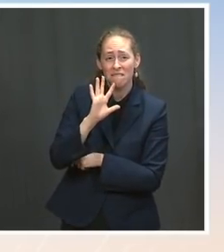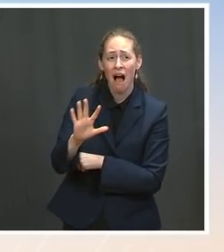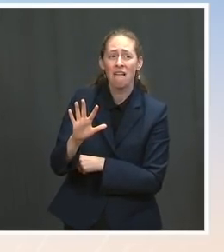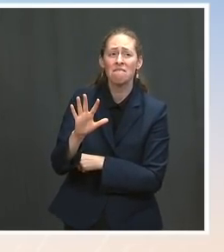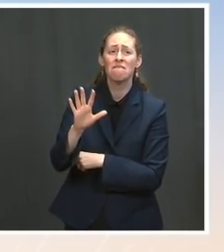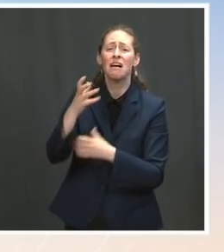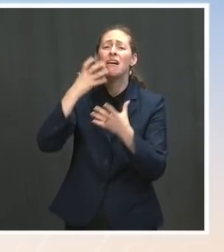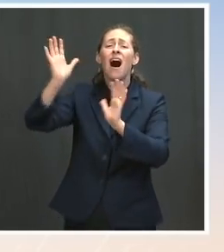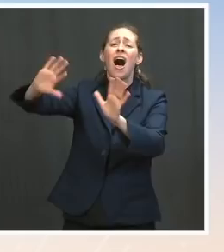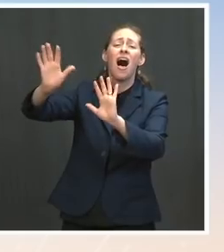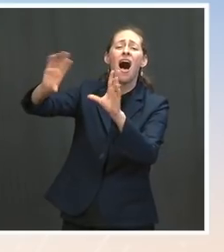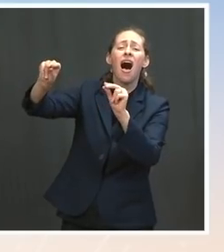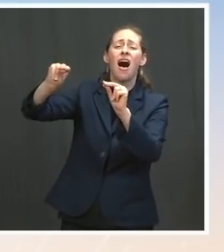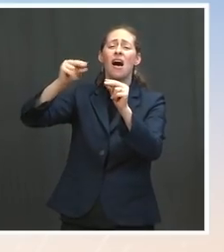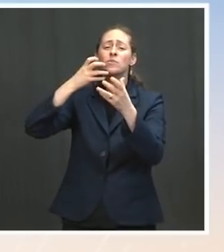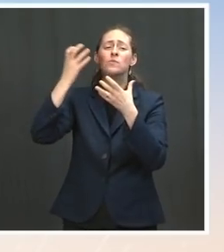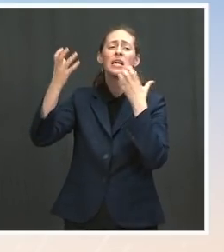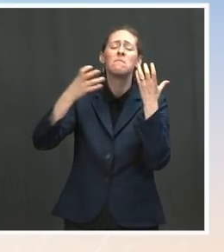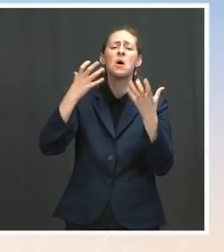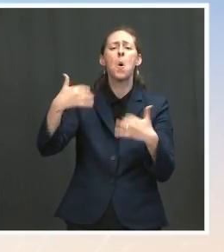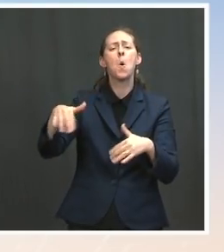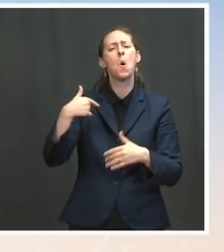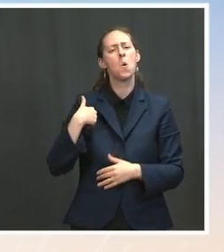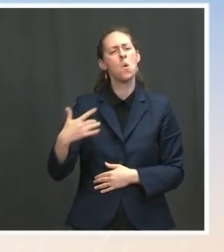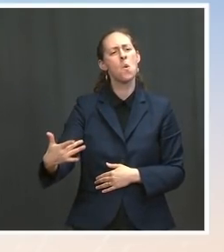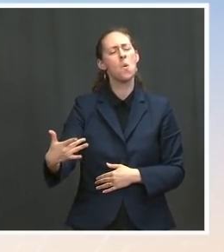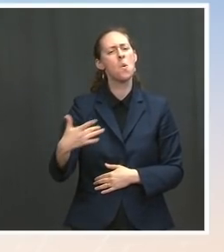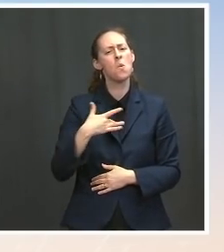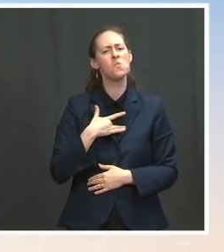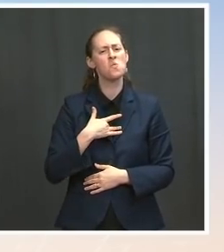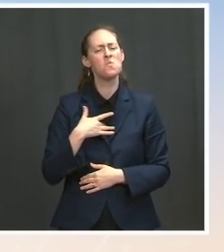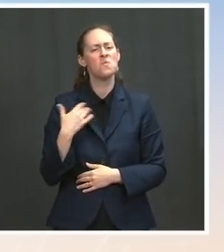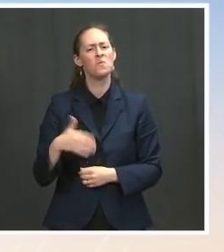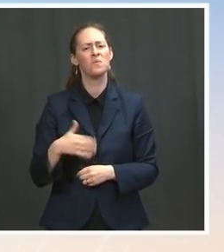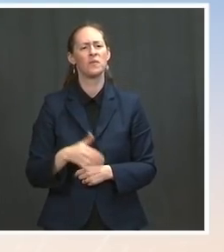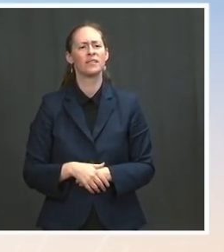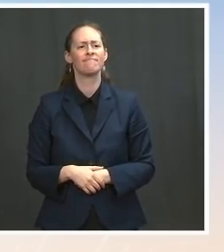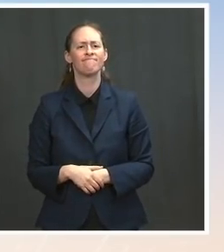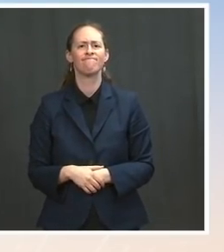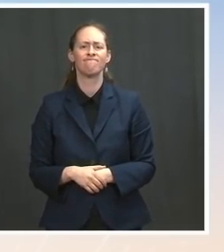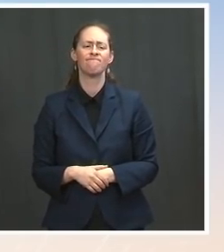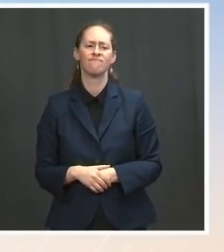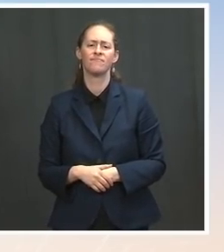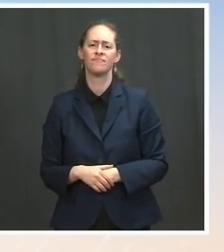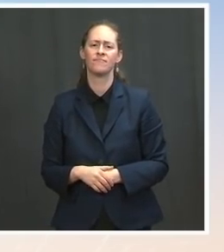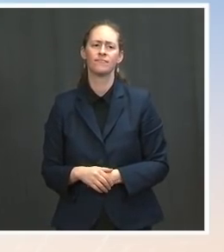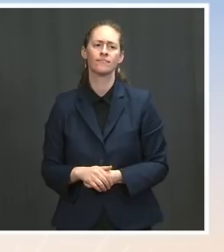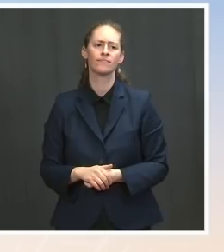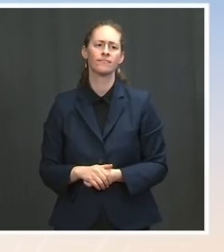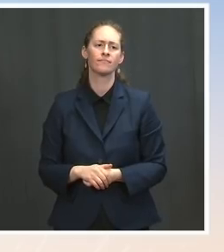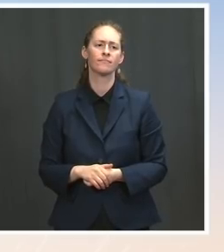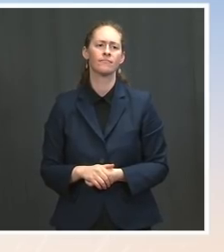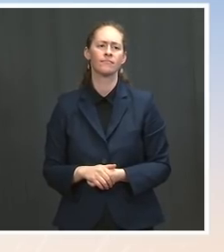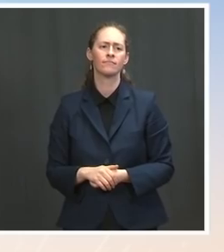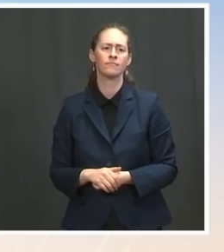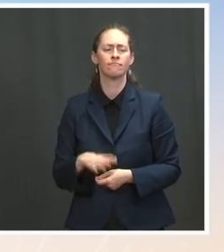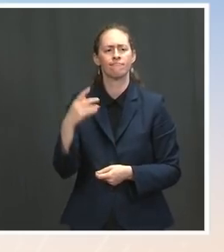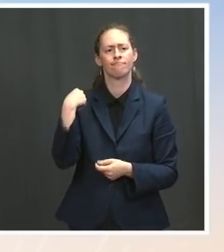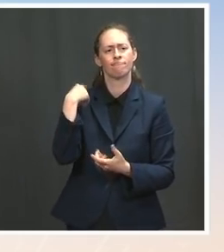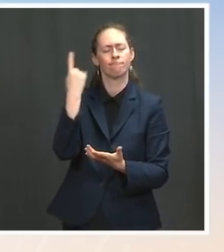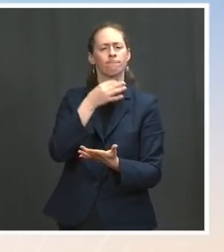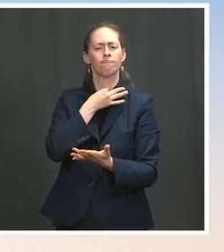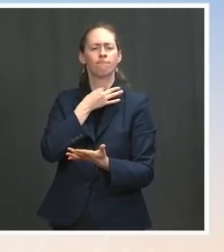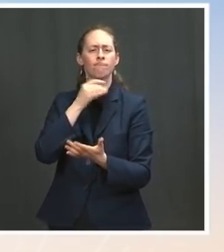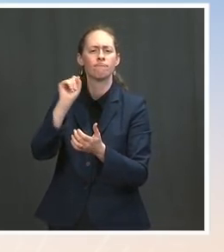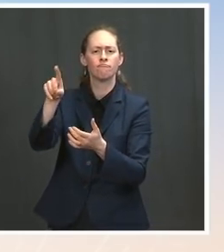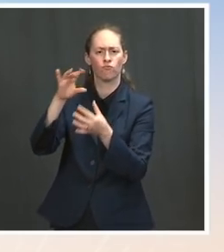the border. Go ahead. Thanks, Jen. A couple of questions about the COVID numbers. You talked about